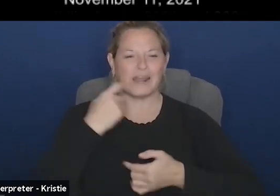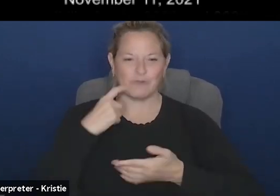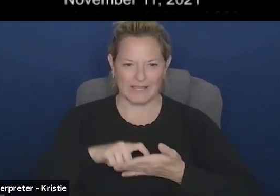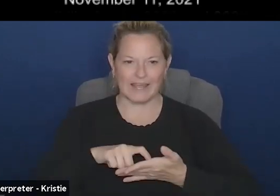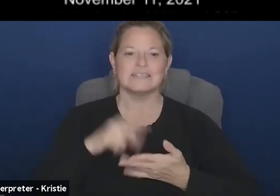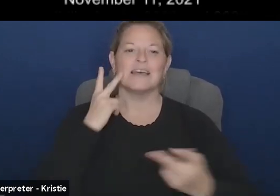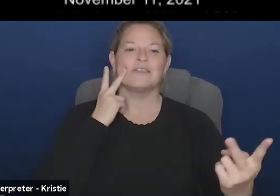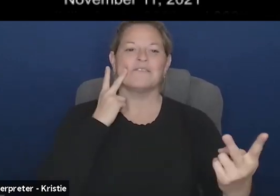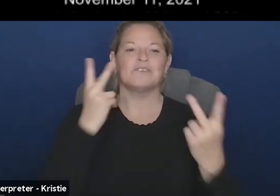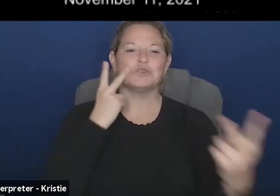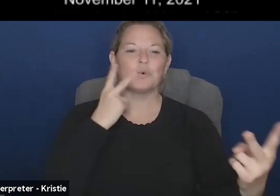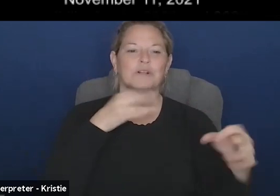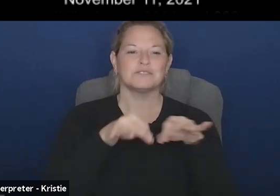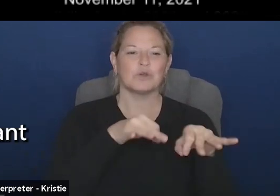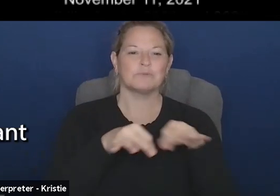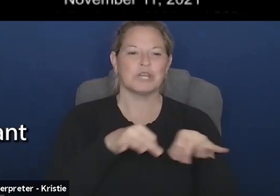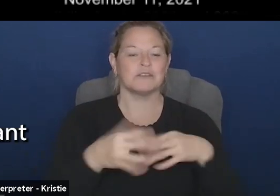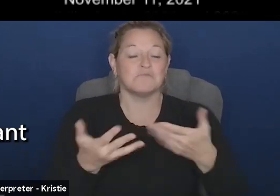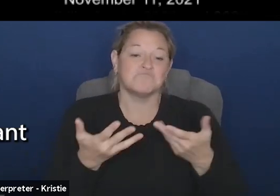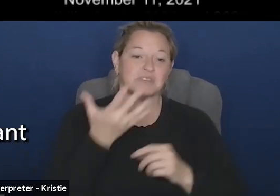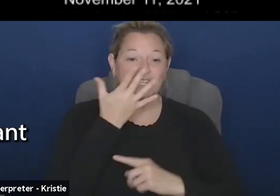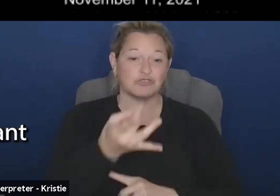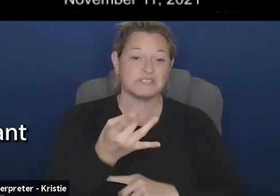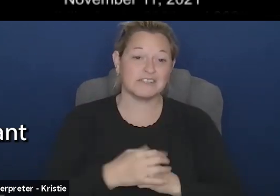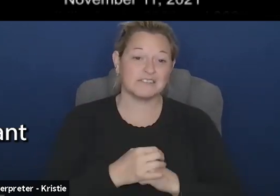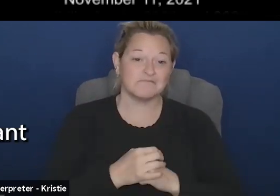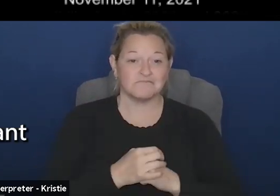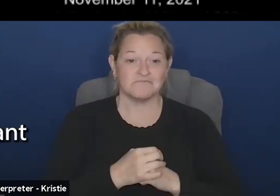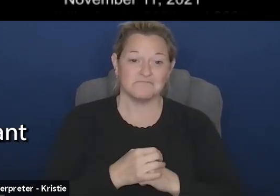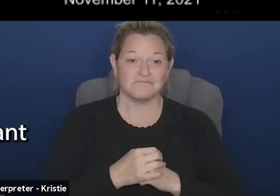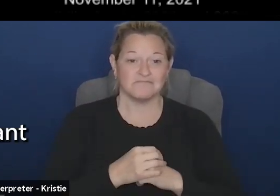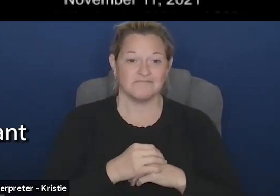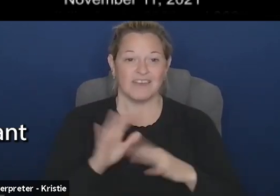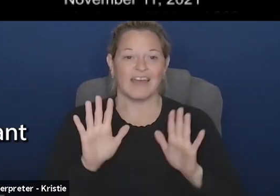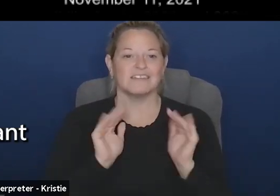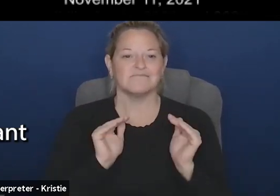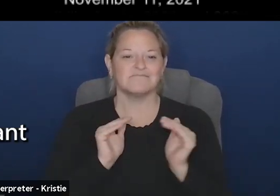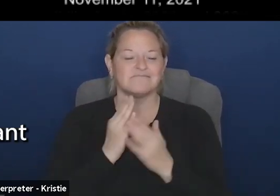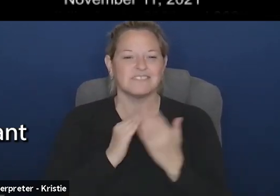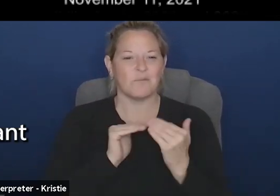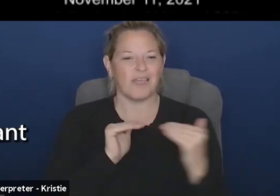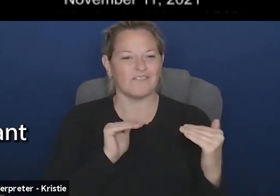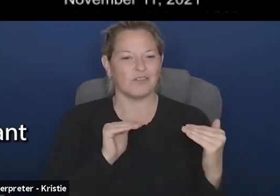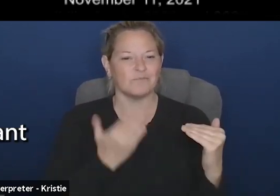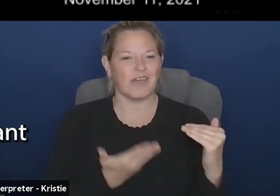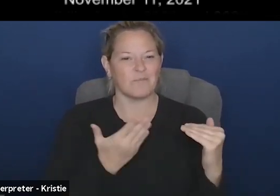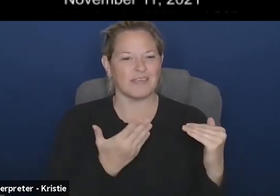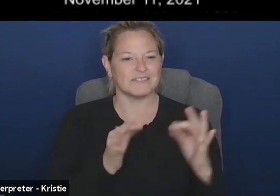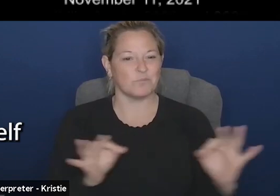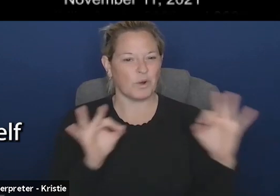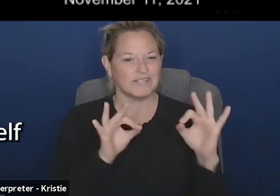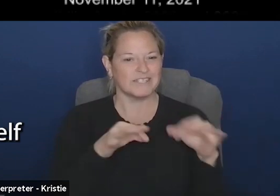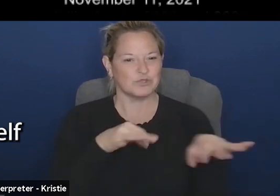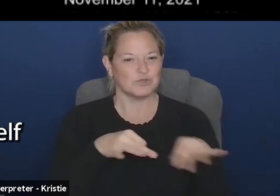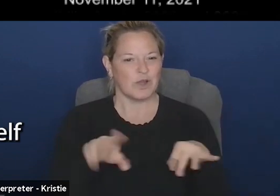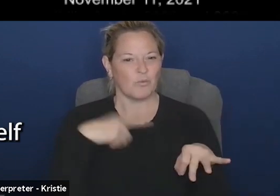kind of interesting and at some level important. So to describe